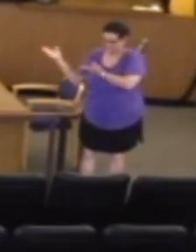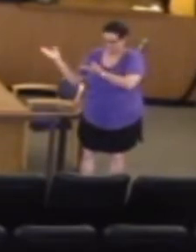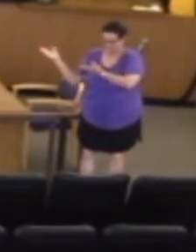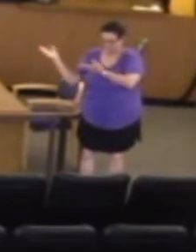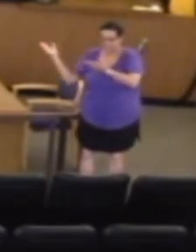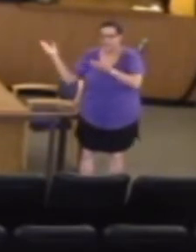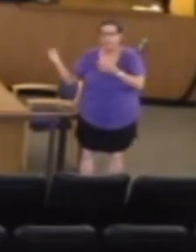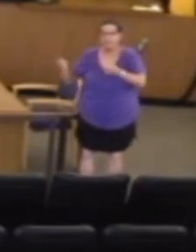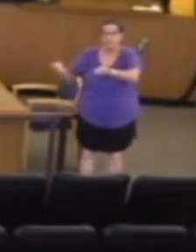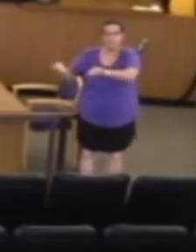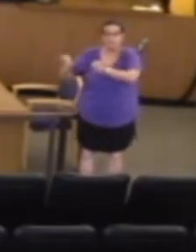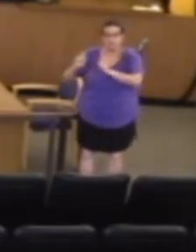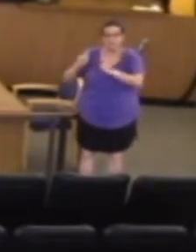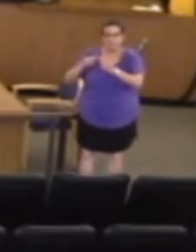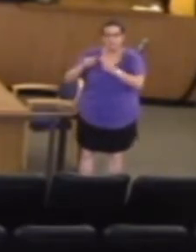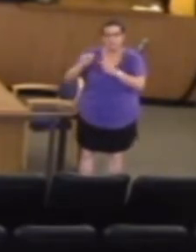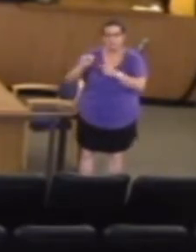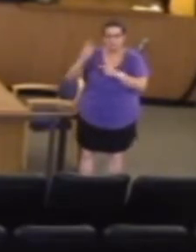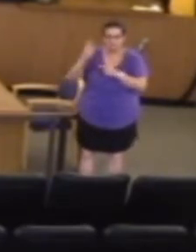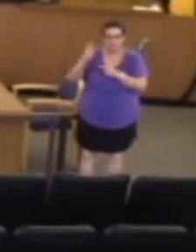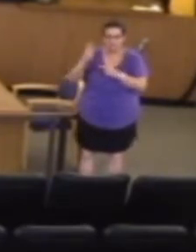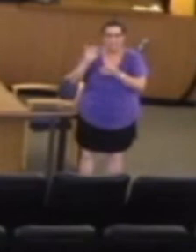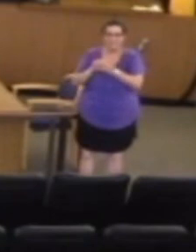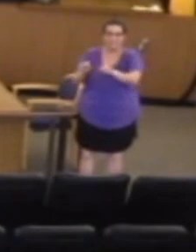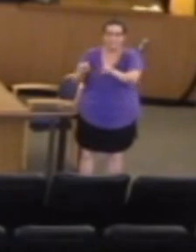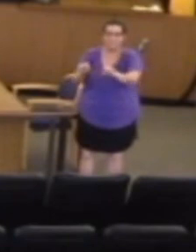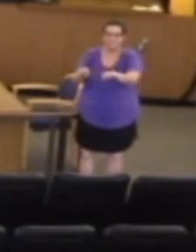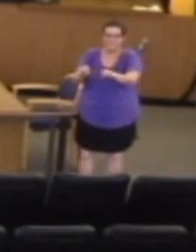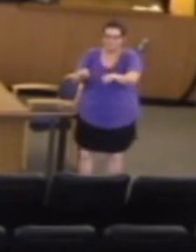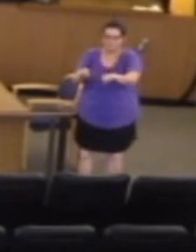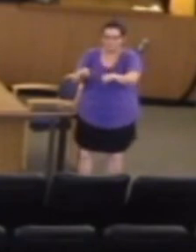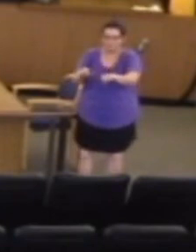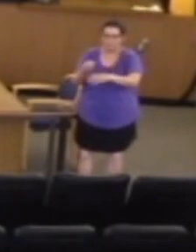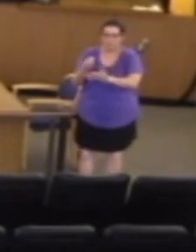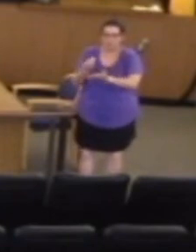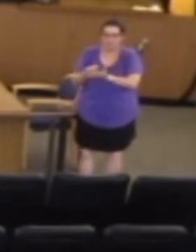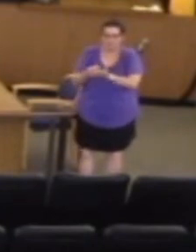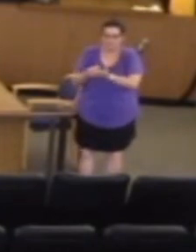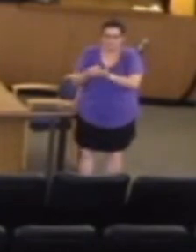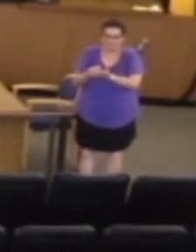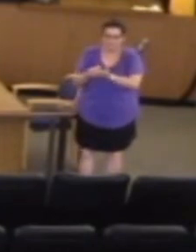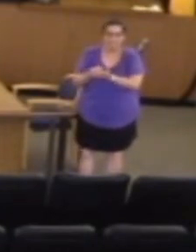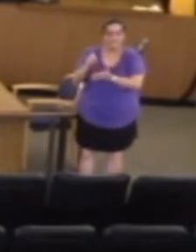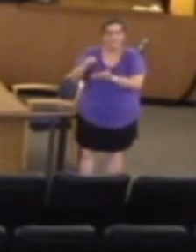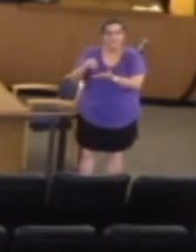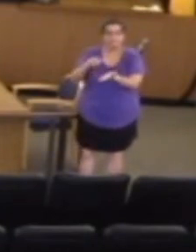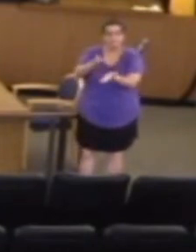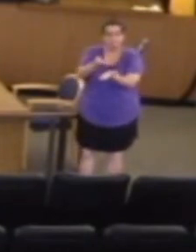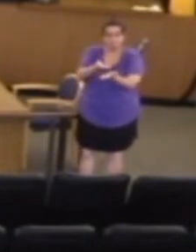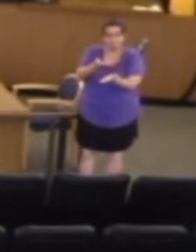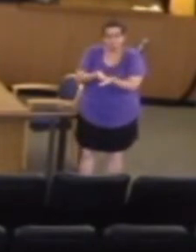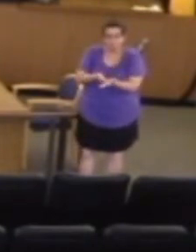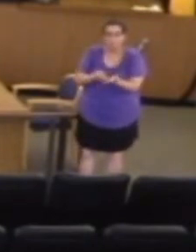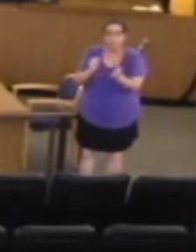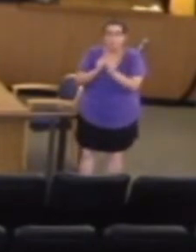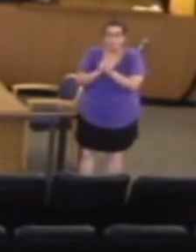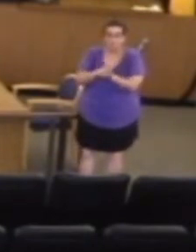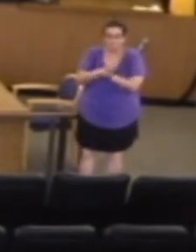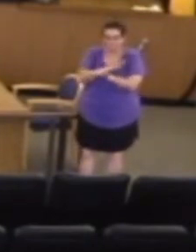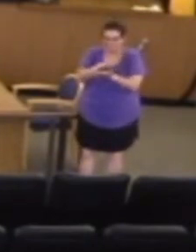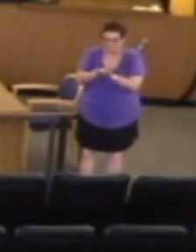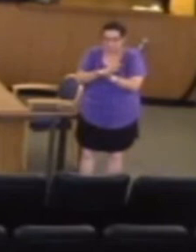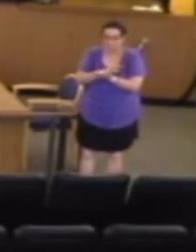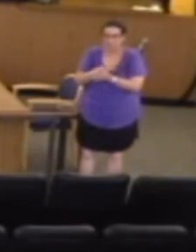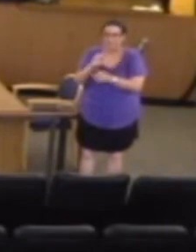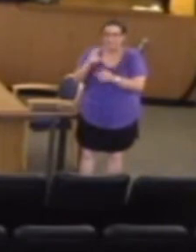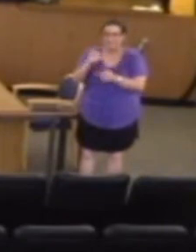The grant to Northwell is a potential grant. They have to provide documentation, invoices, and a claim